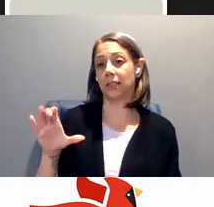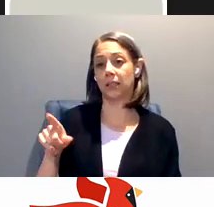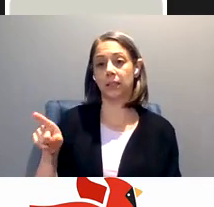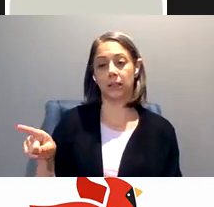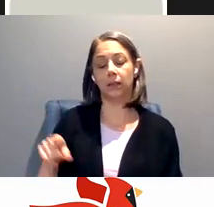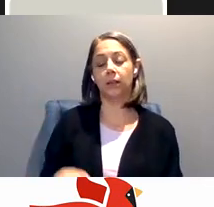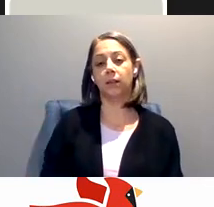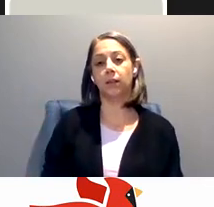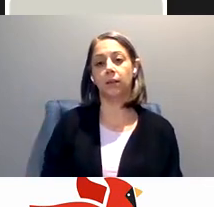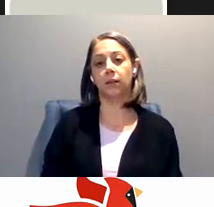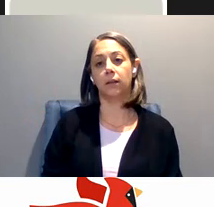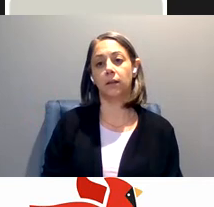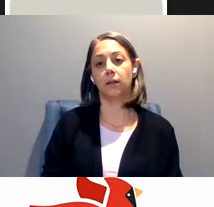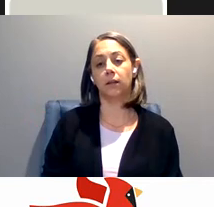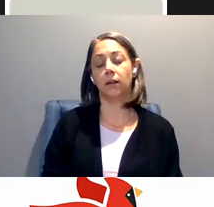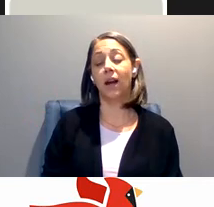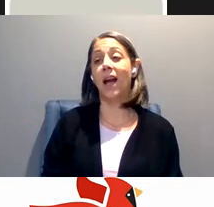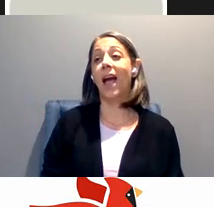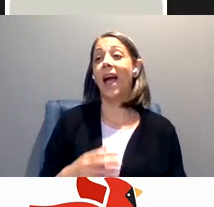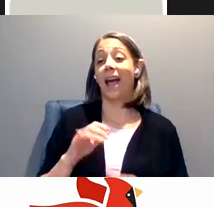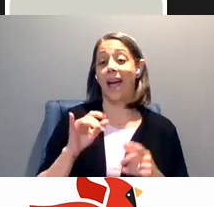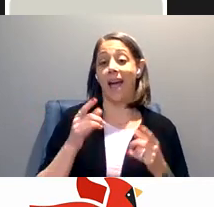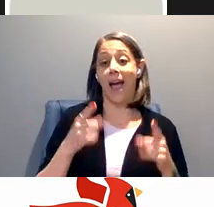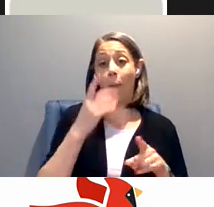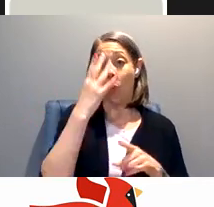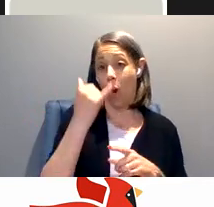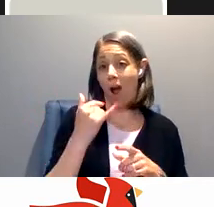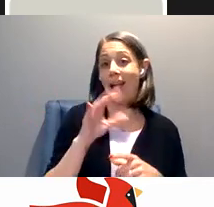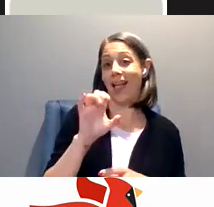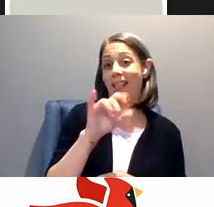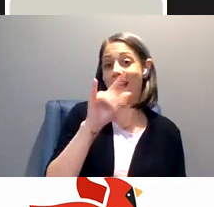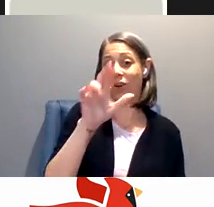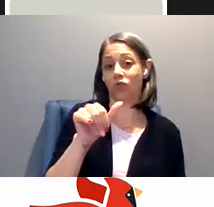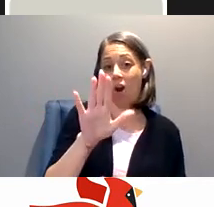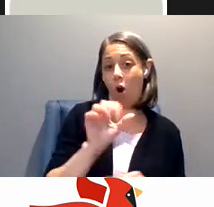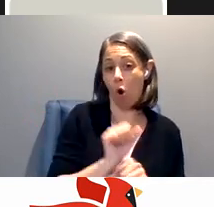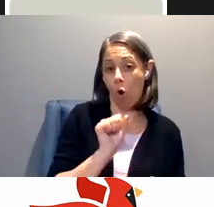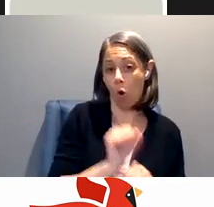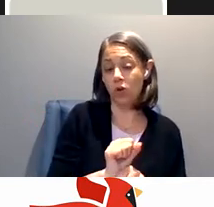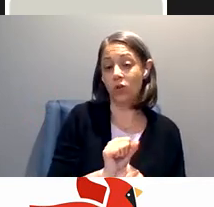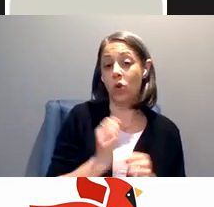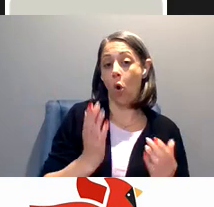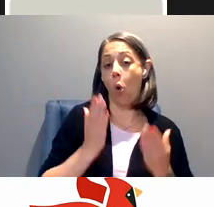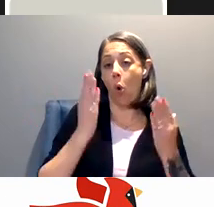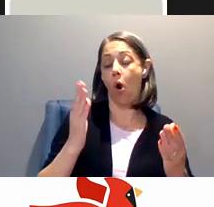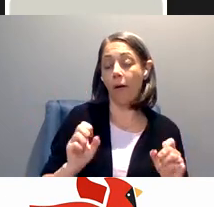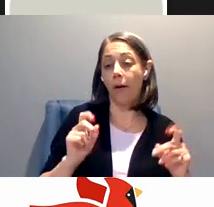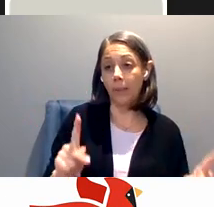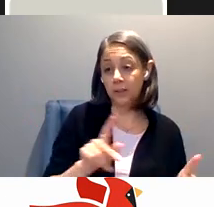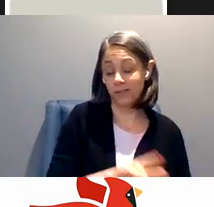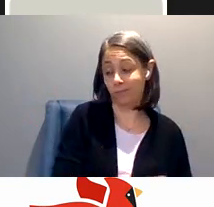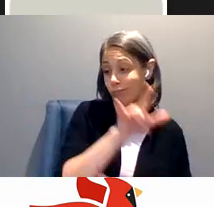was a result of the work that Electra does. And so we were offered this opportunity to go out there and